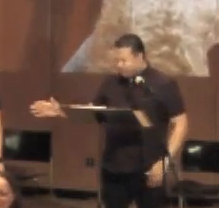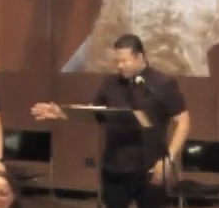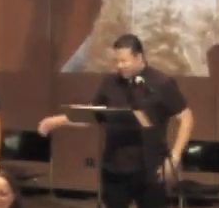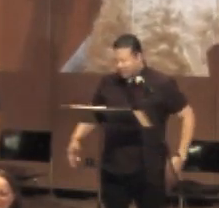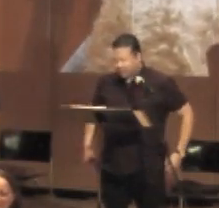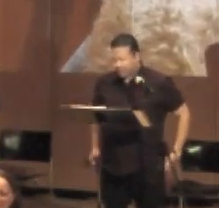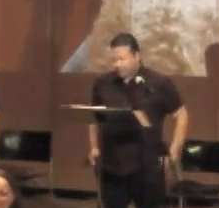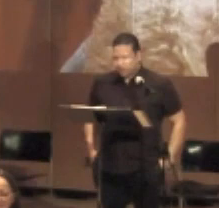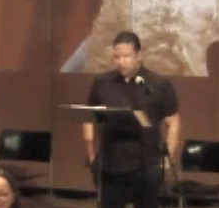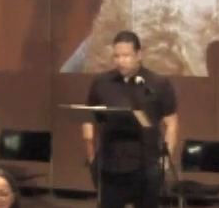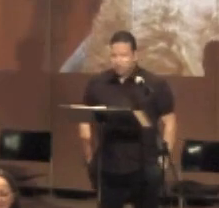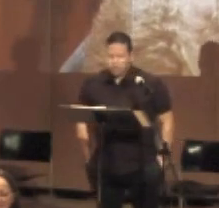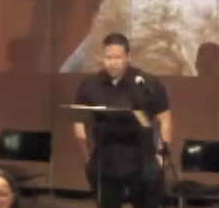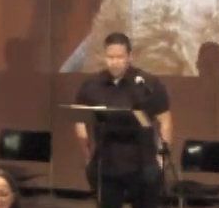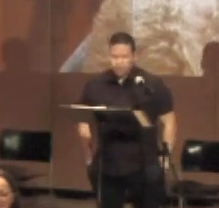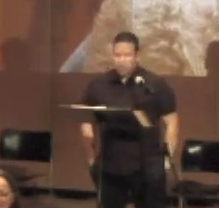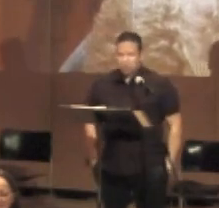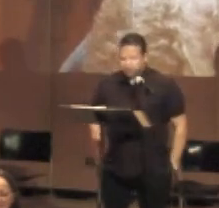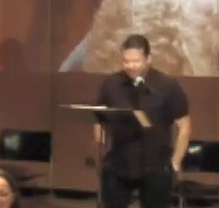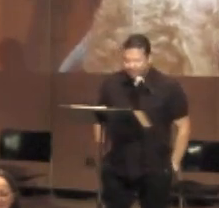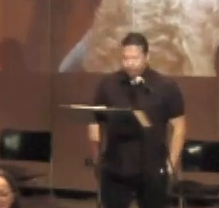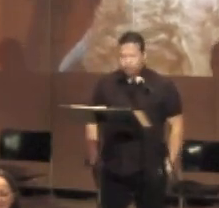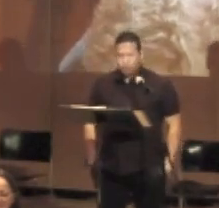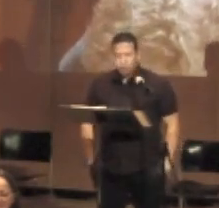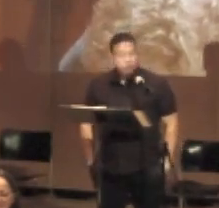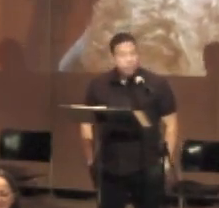hand no of course not